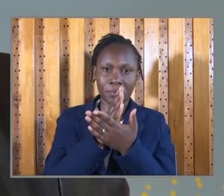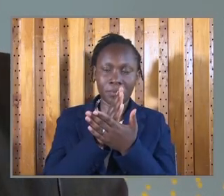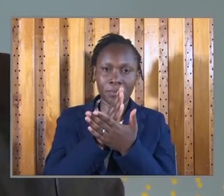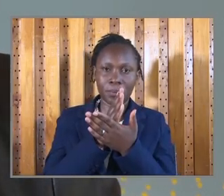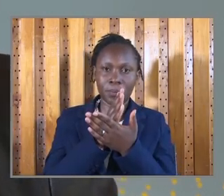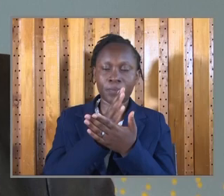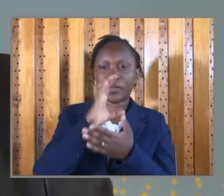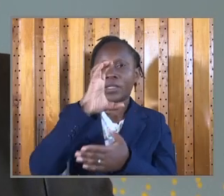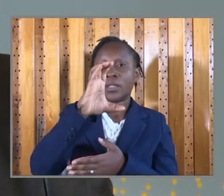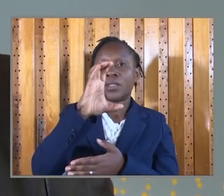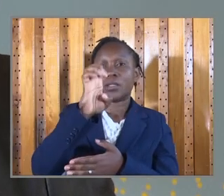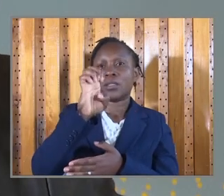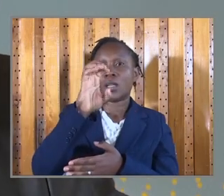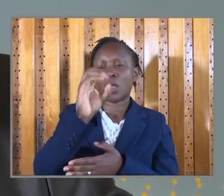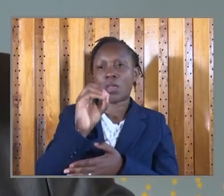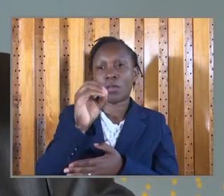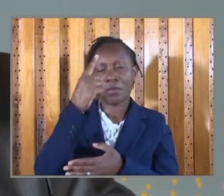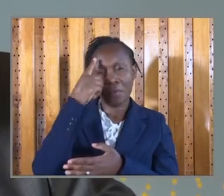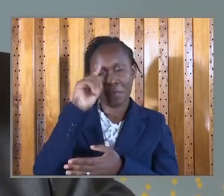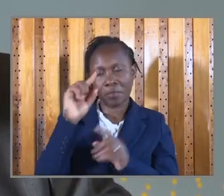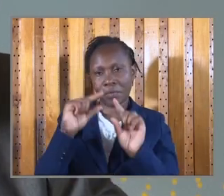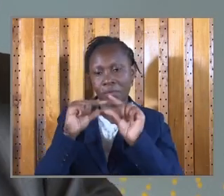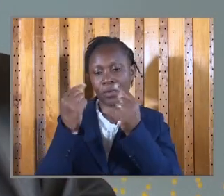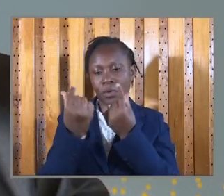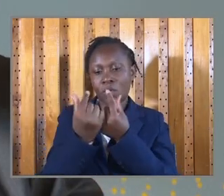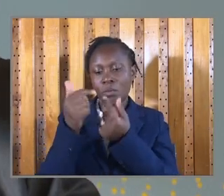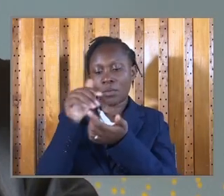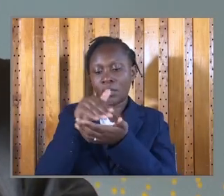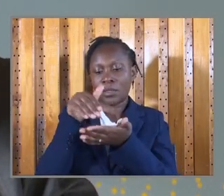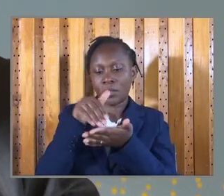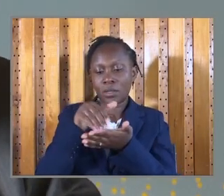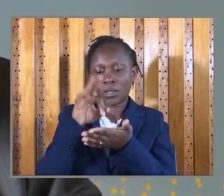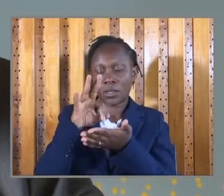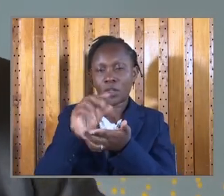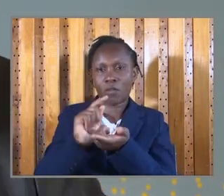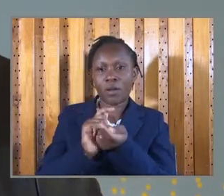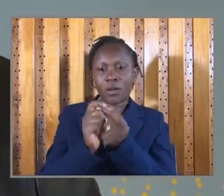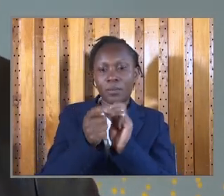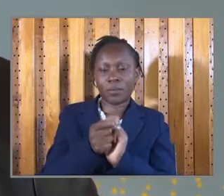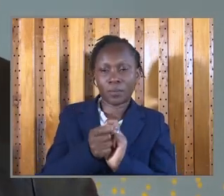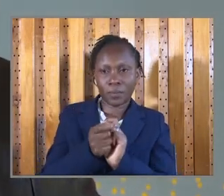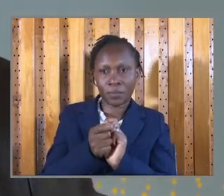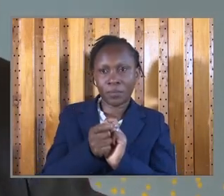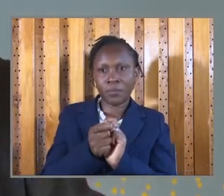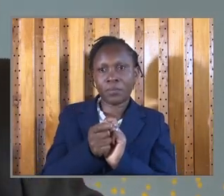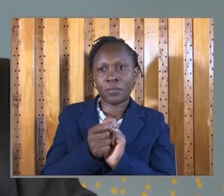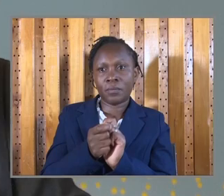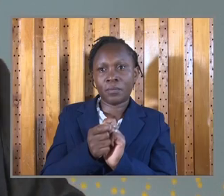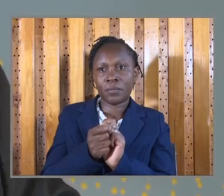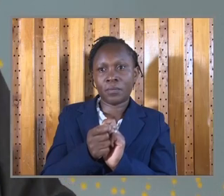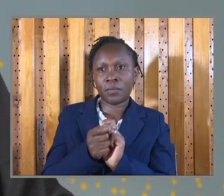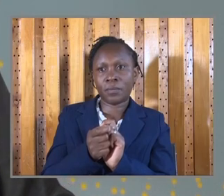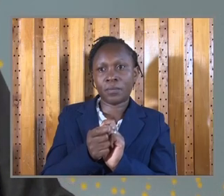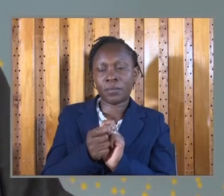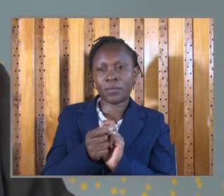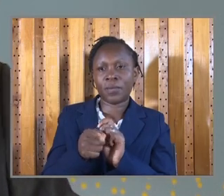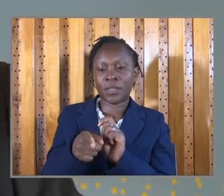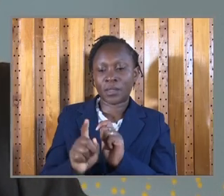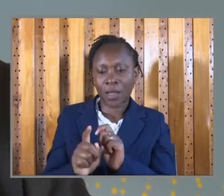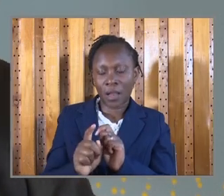The CEO of the Global Center on Adaptation, Professor Patrick Fakoyen, is the distinguished